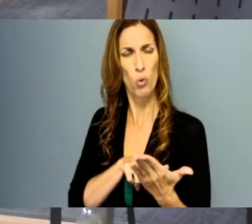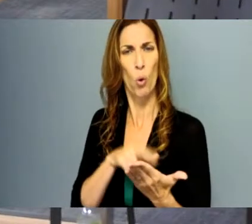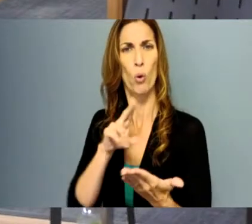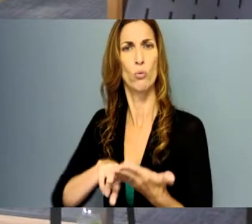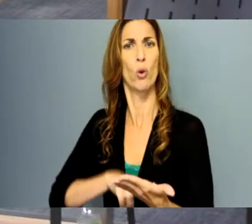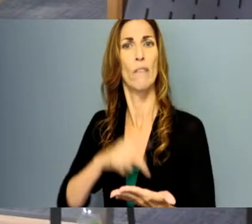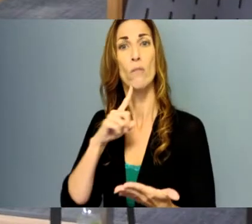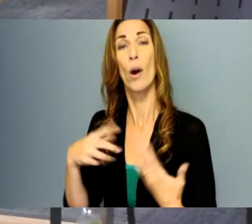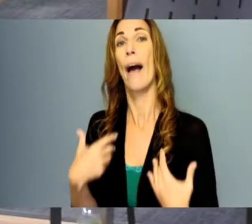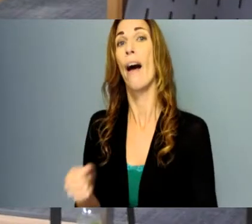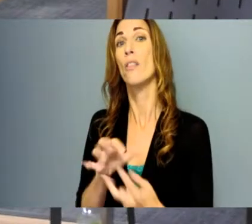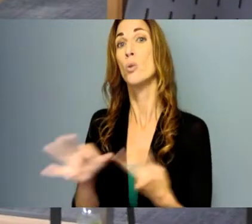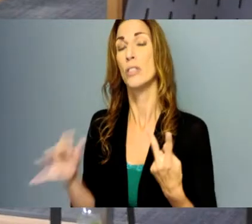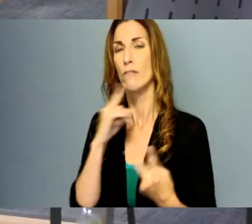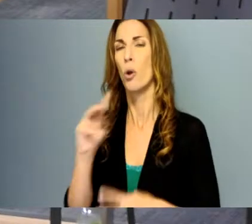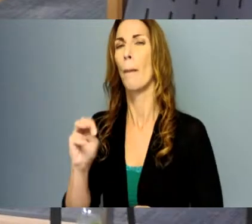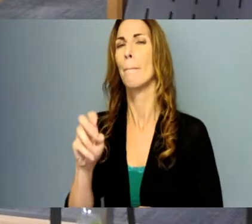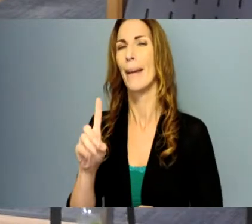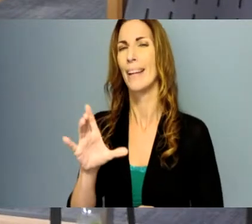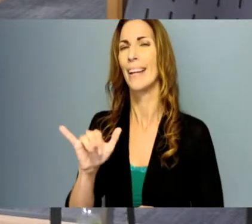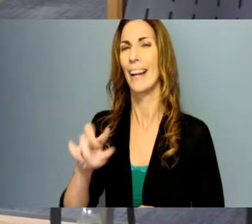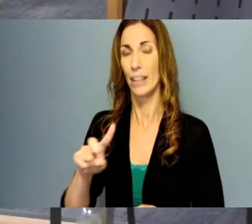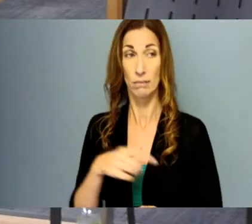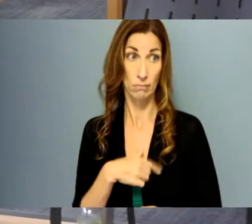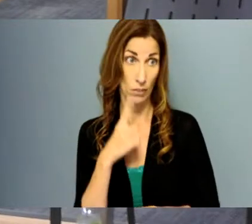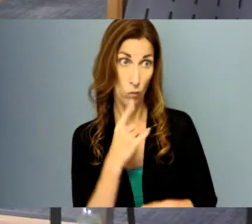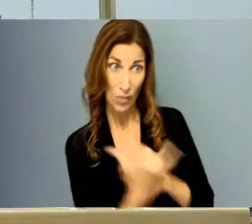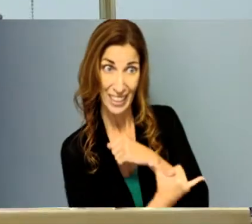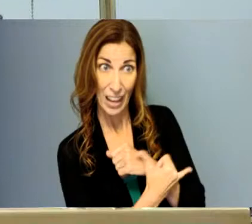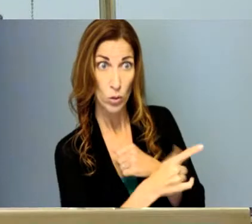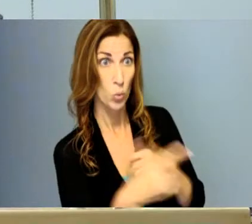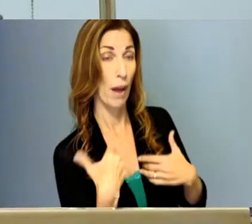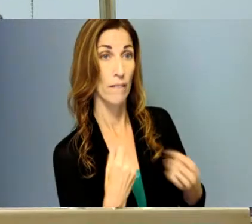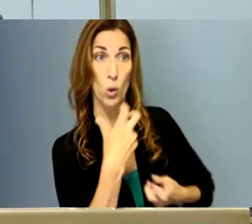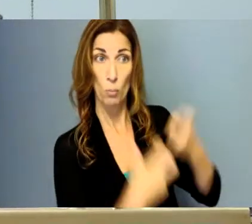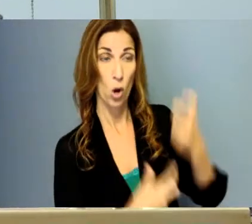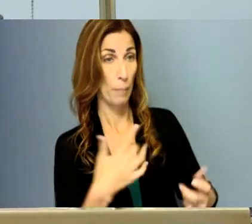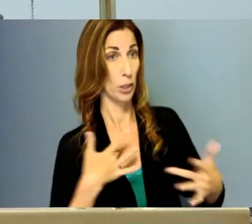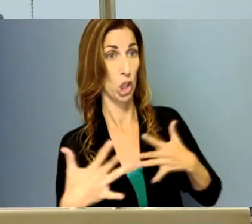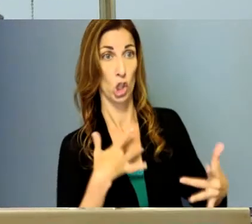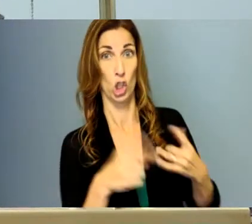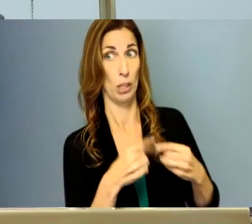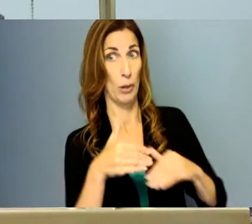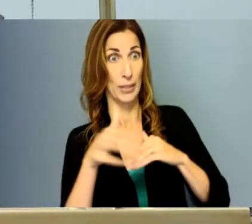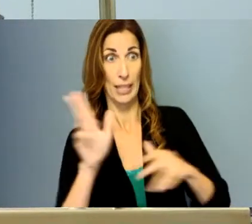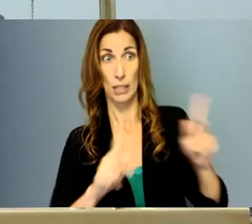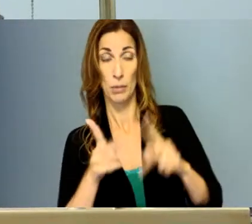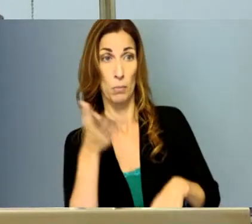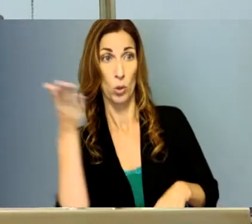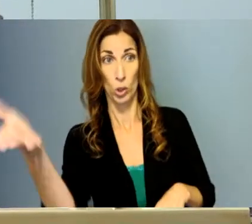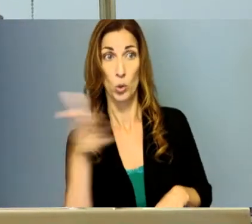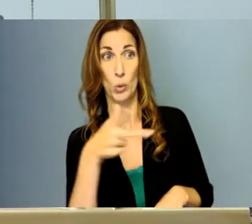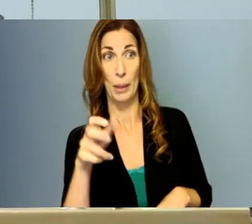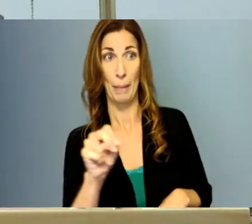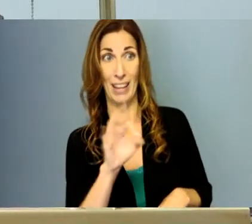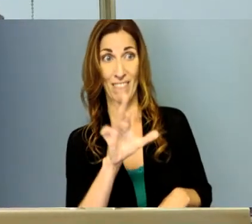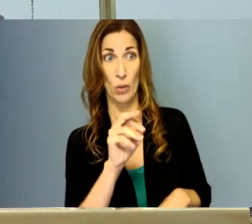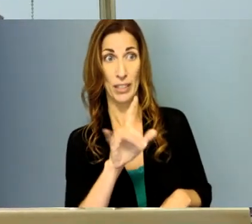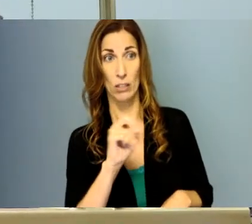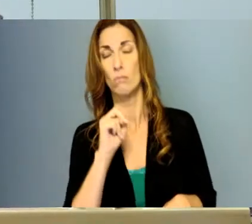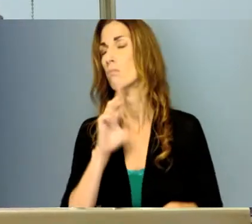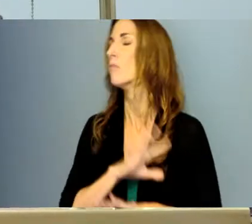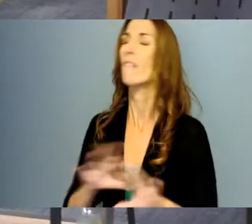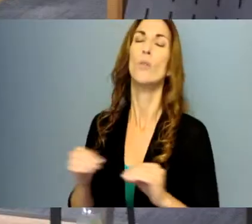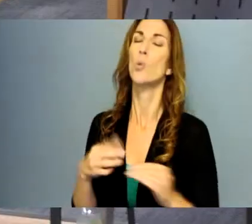Choices in Medicaid. Yeah. As far as the county goes, you have no reservations about sending people up to the Penn Foundation. Is that We correct? have